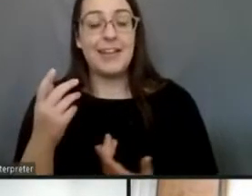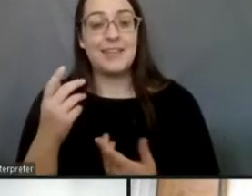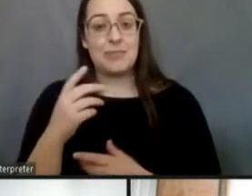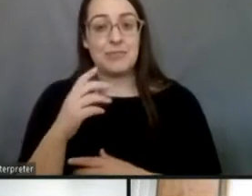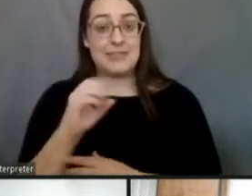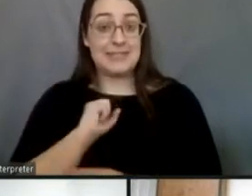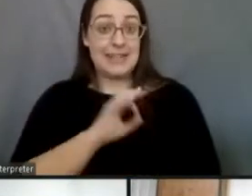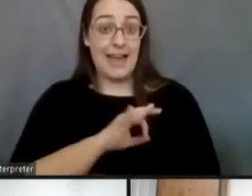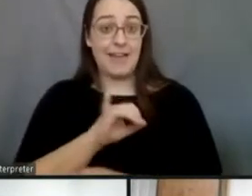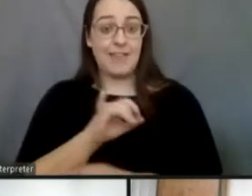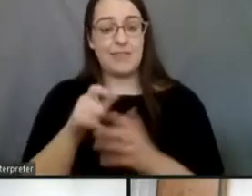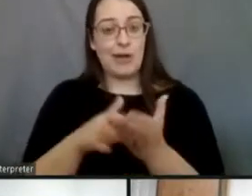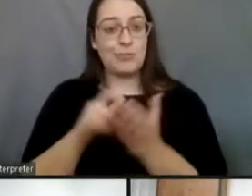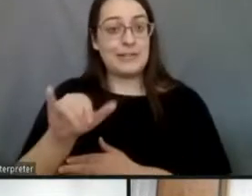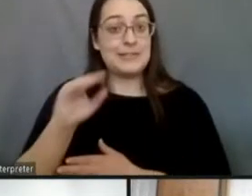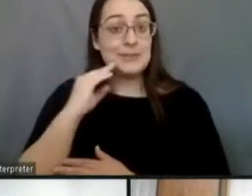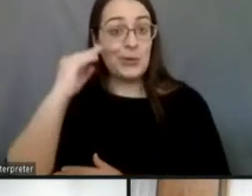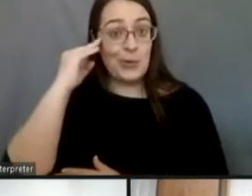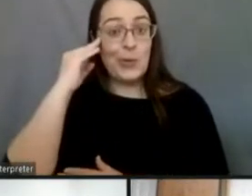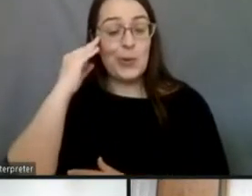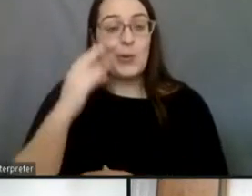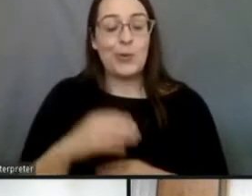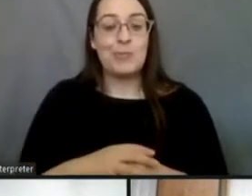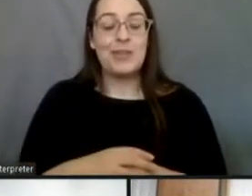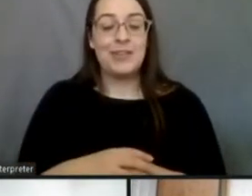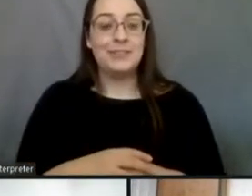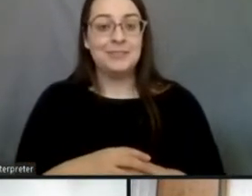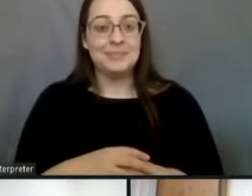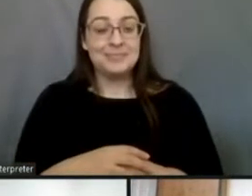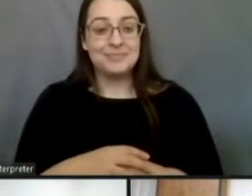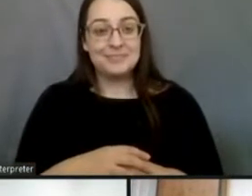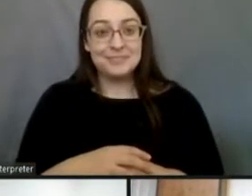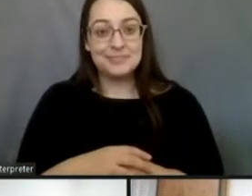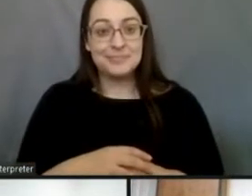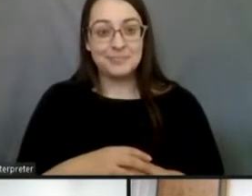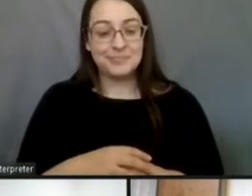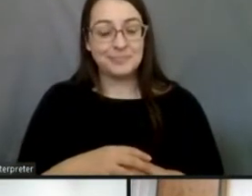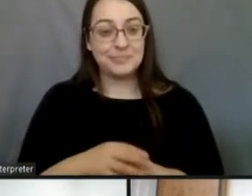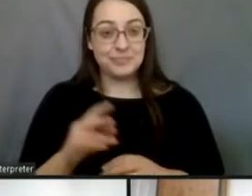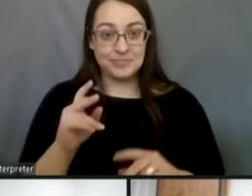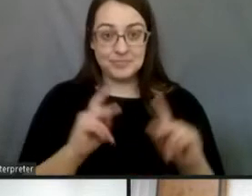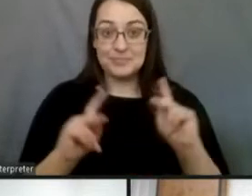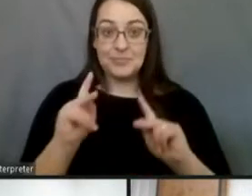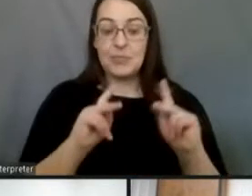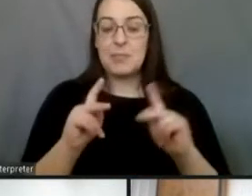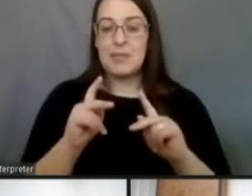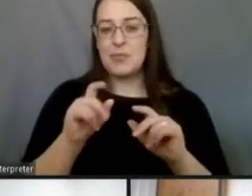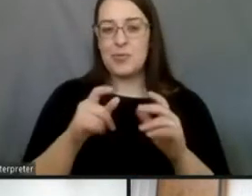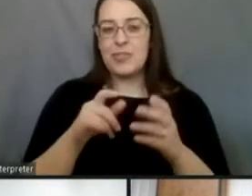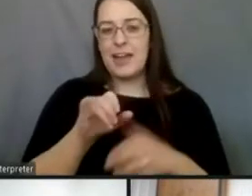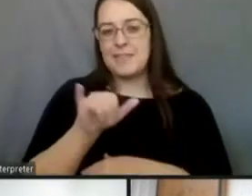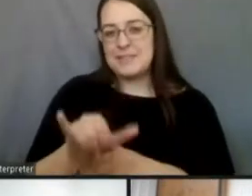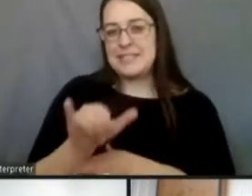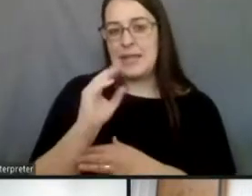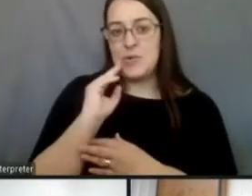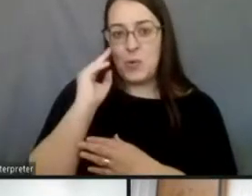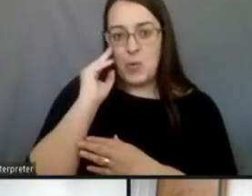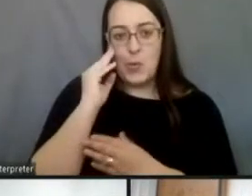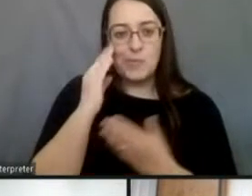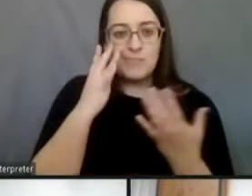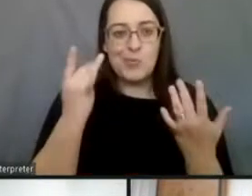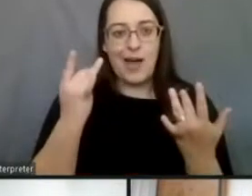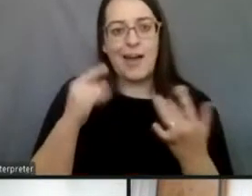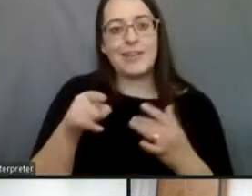so quarantined at the previous peaks. The individuals that we're quarantining are those that have not been vaccinated.